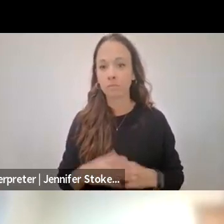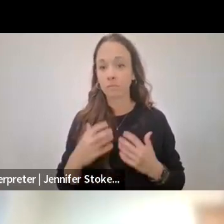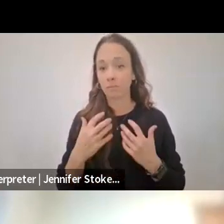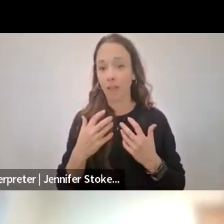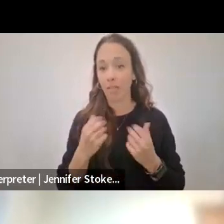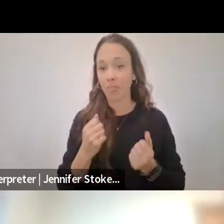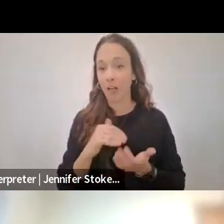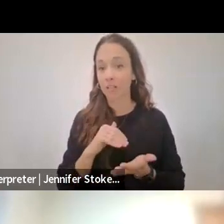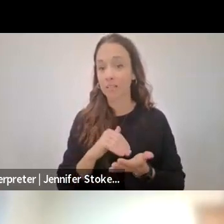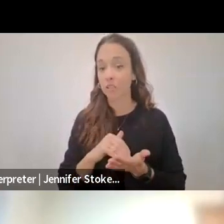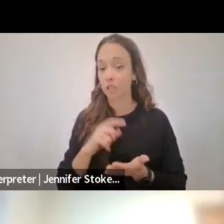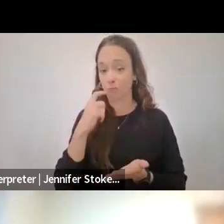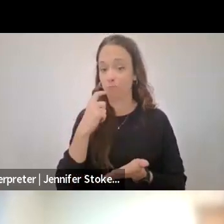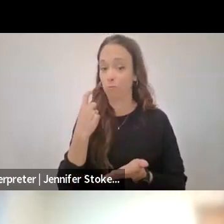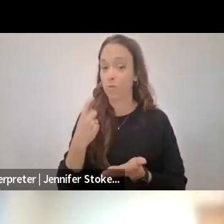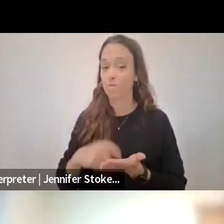we have seen an increase